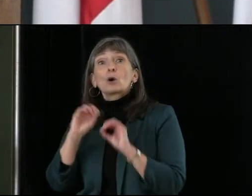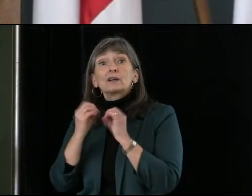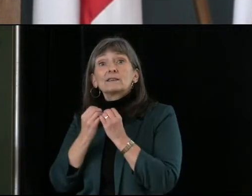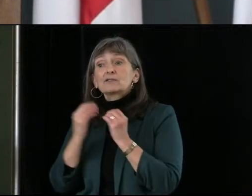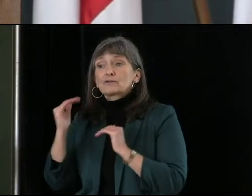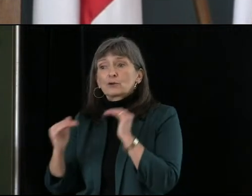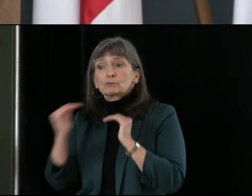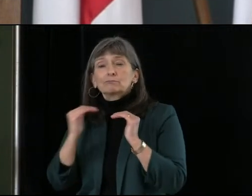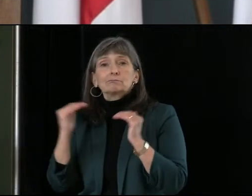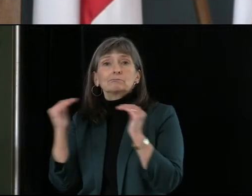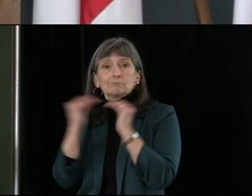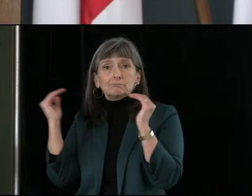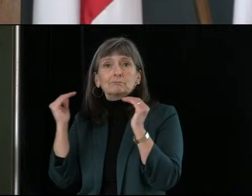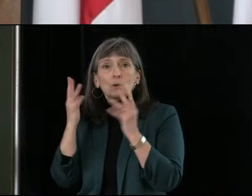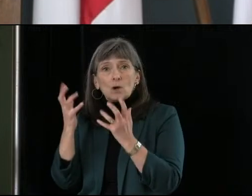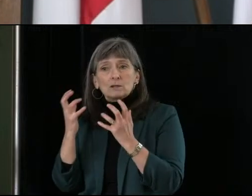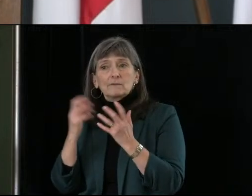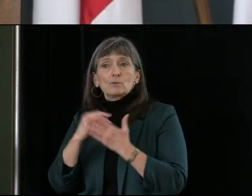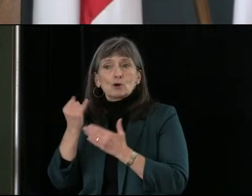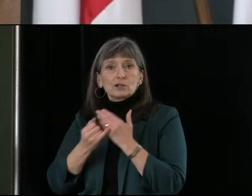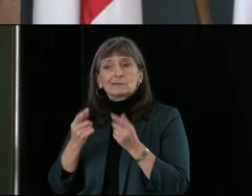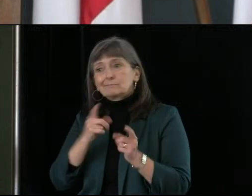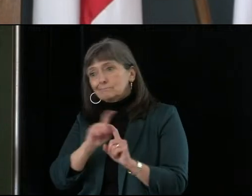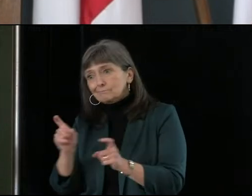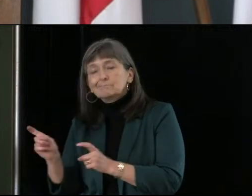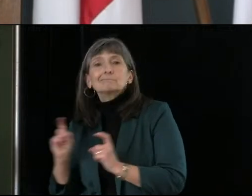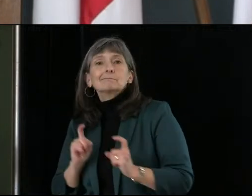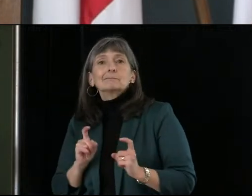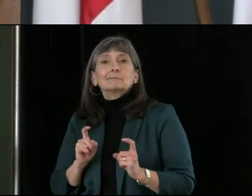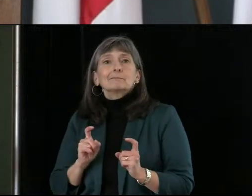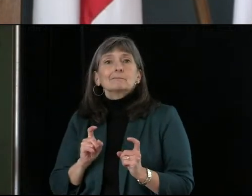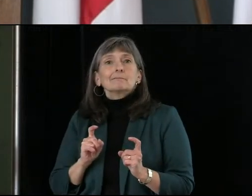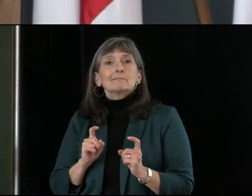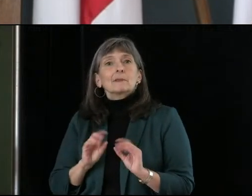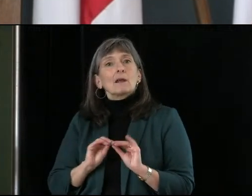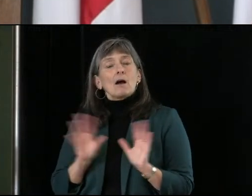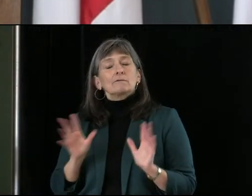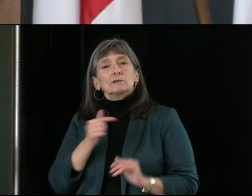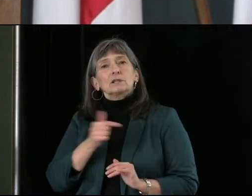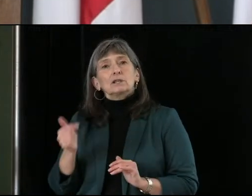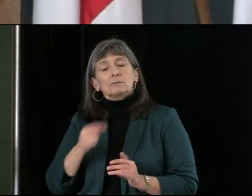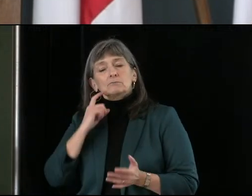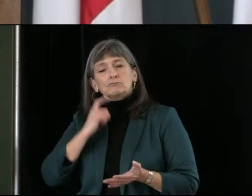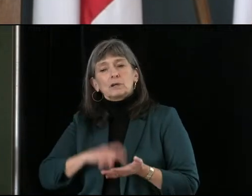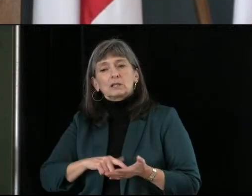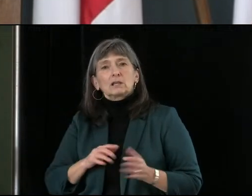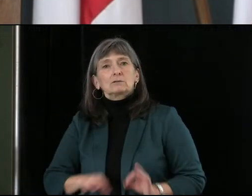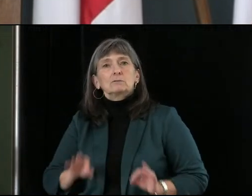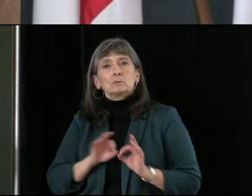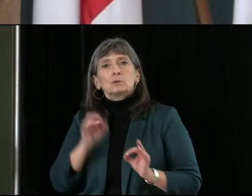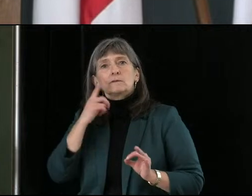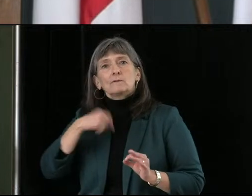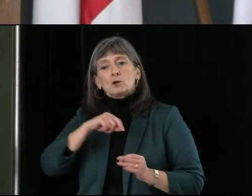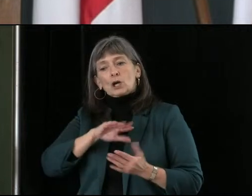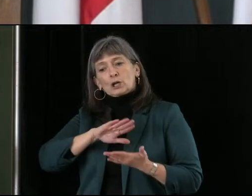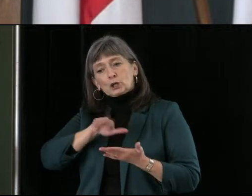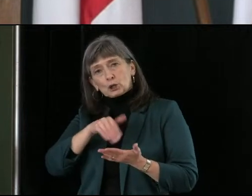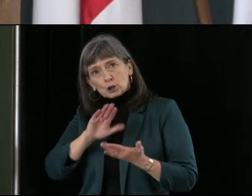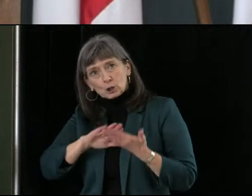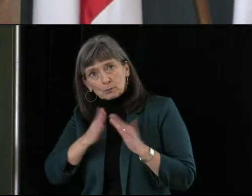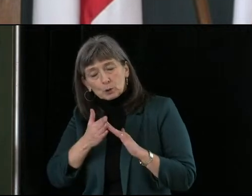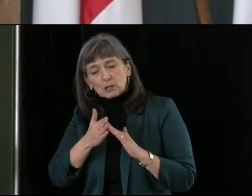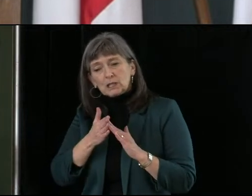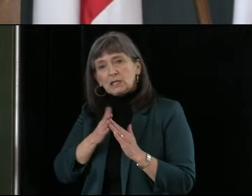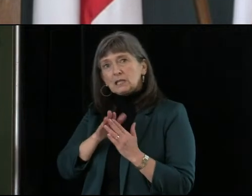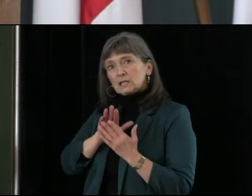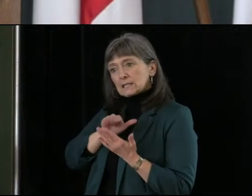and projects. This is indeed a testament to our government's recognition of the importance of the community sector as it